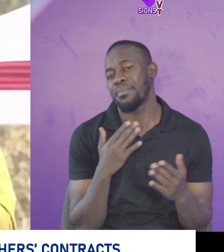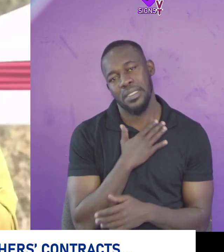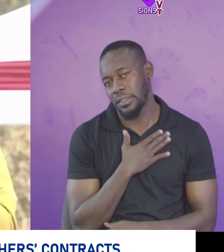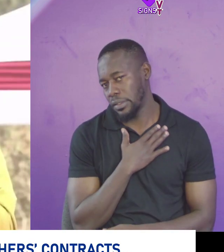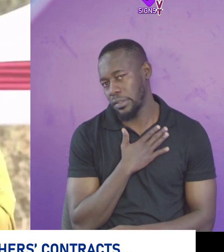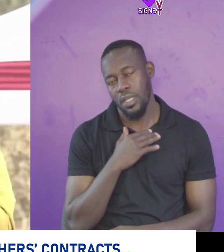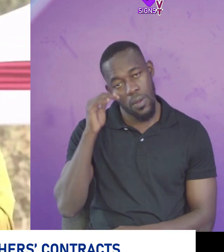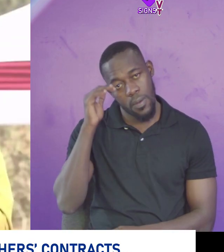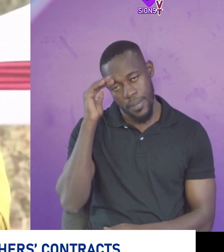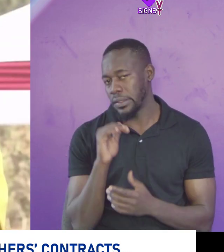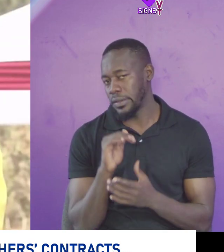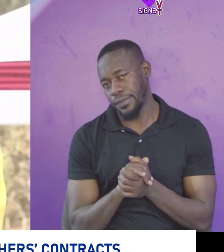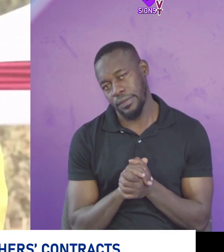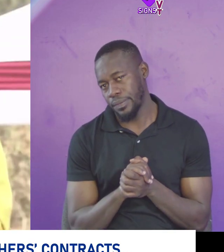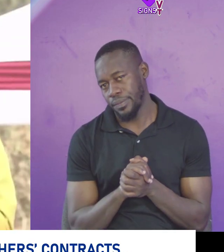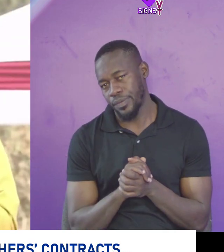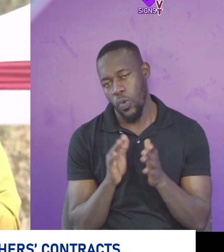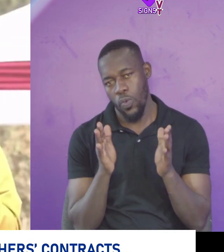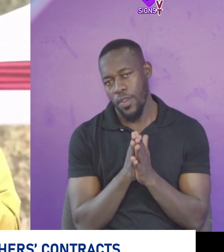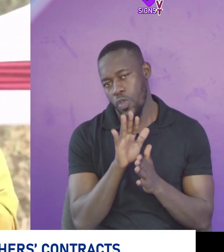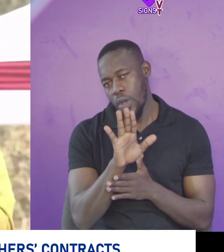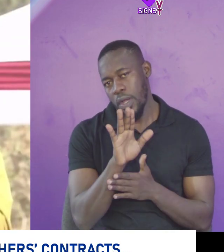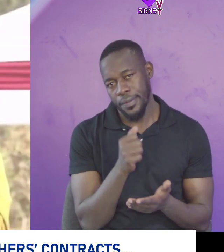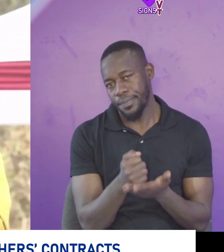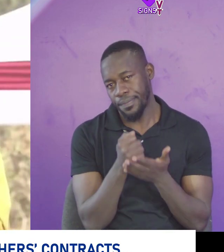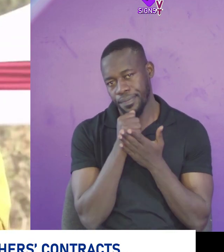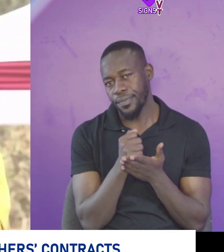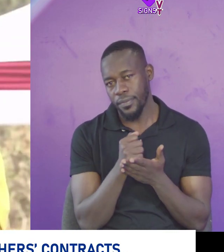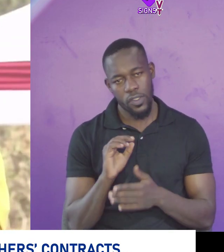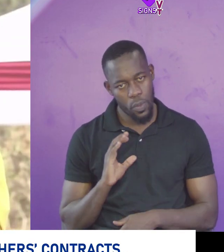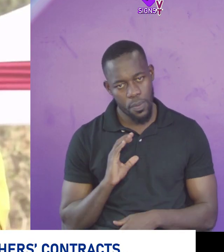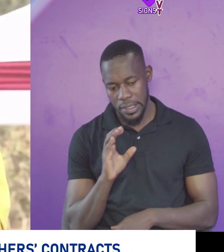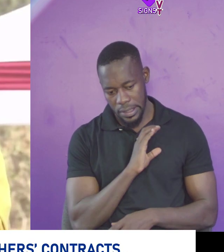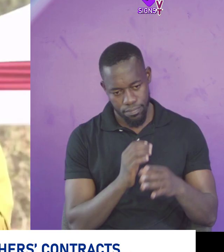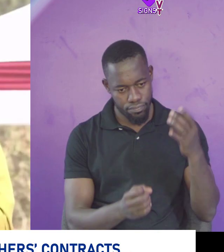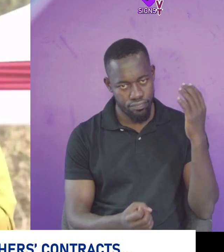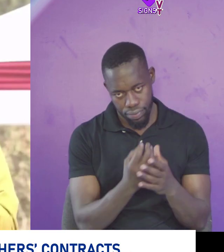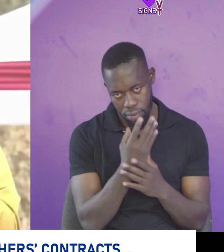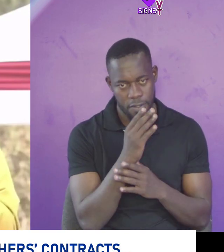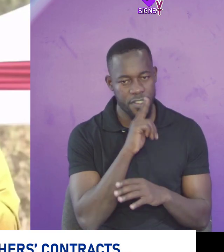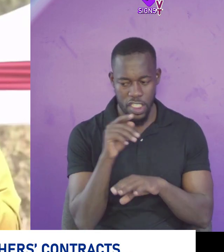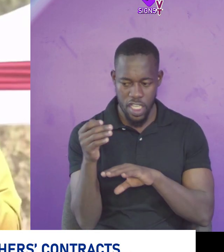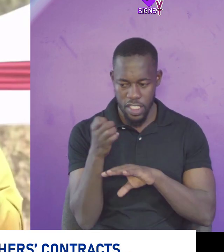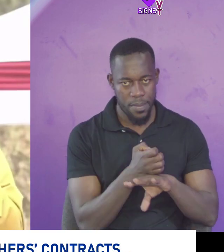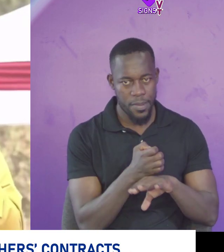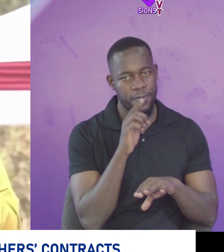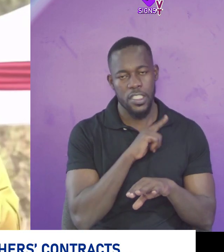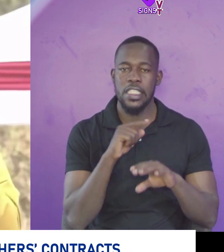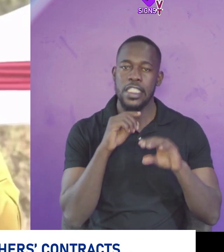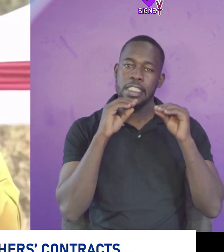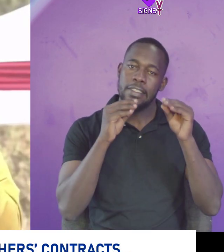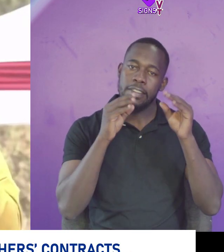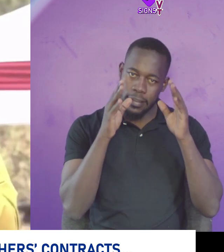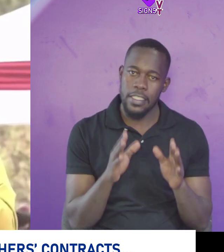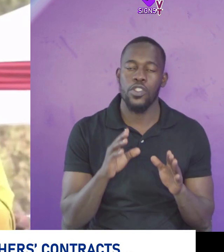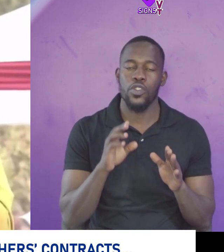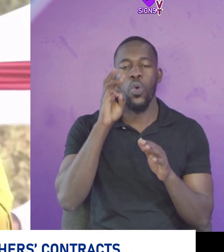and your presence in that education committee, you will do something for us. So we are saying as teachers, we